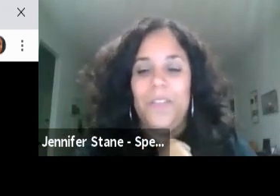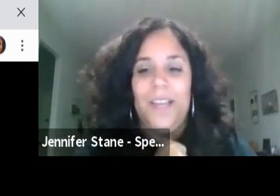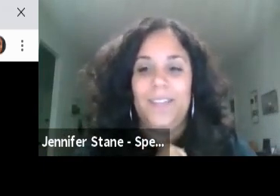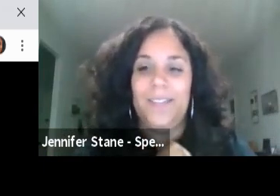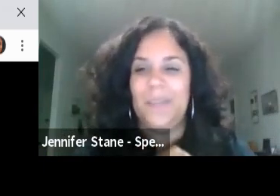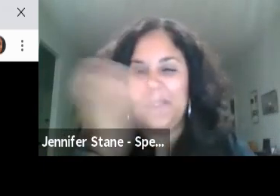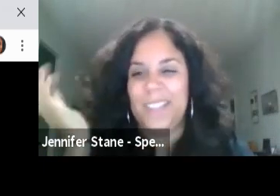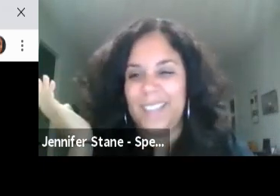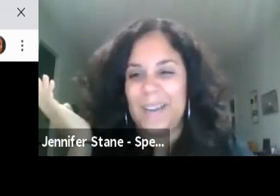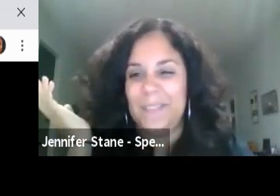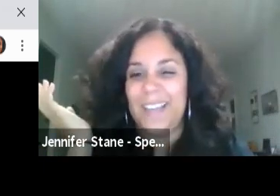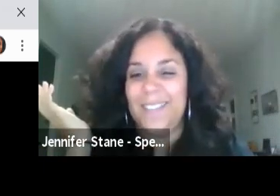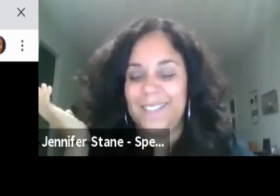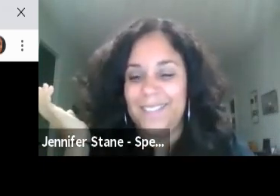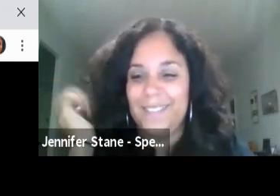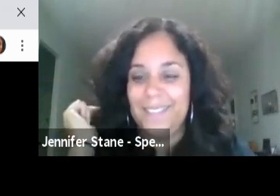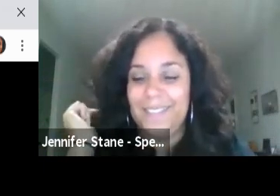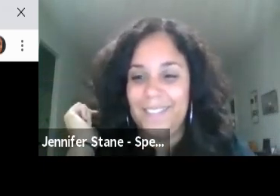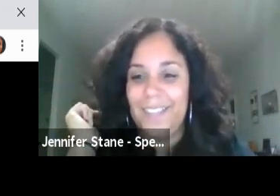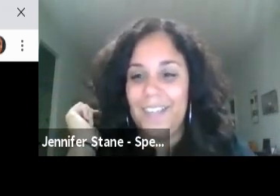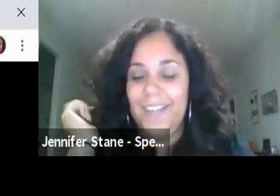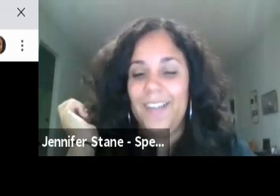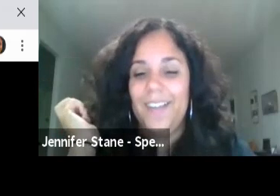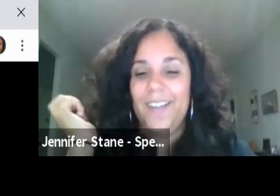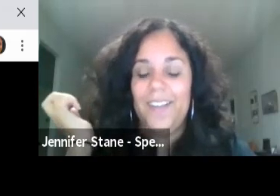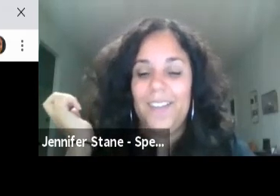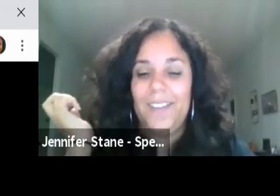prevent those things? Anybody want to take a stab at that?